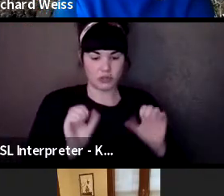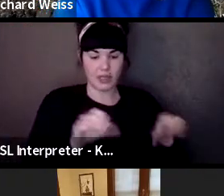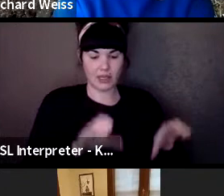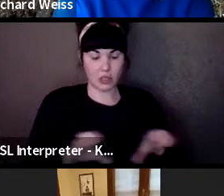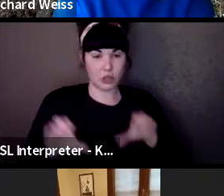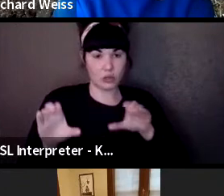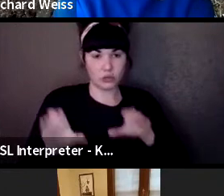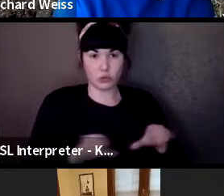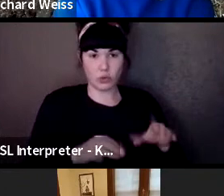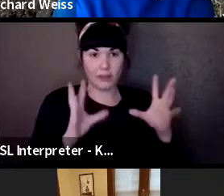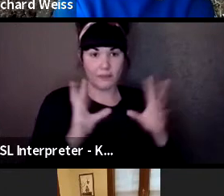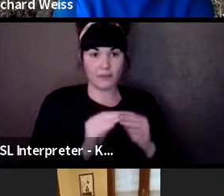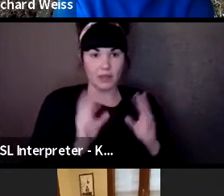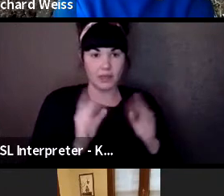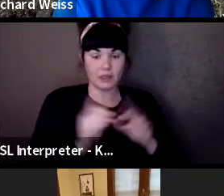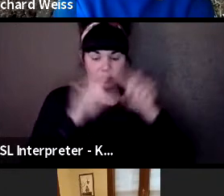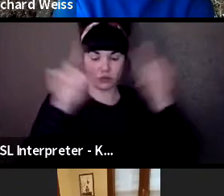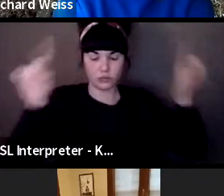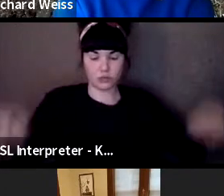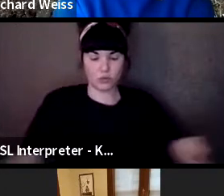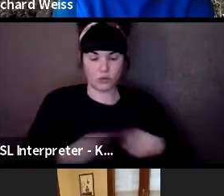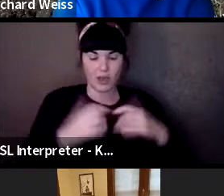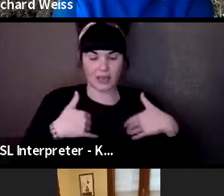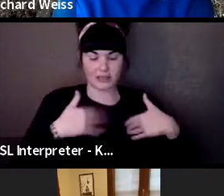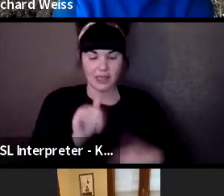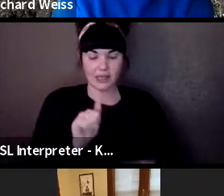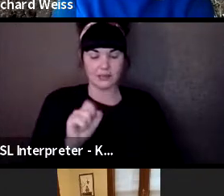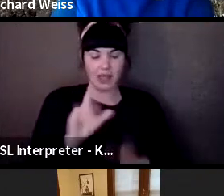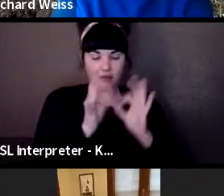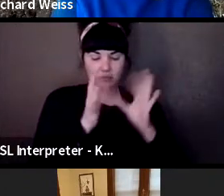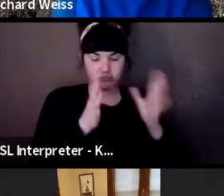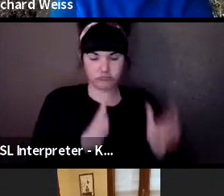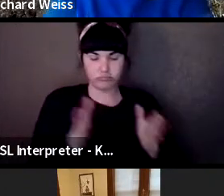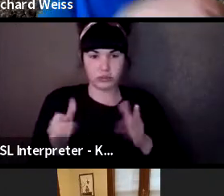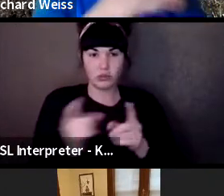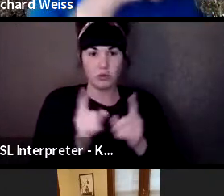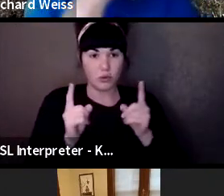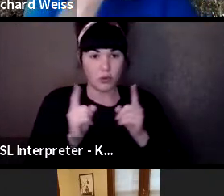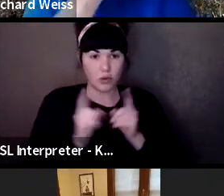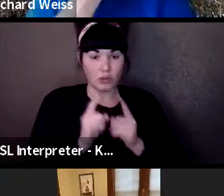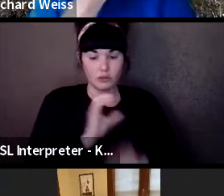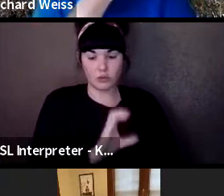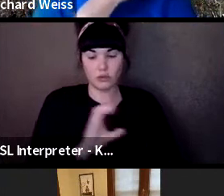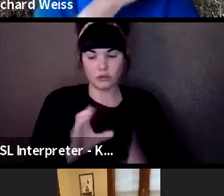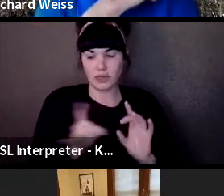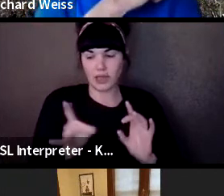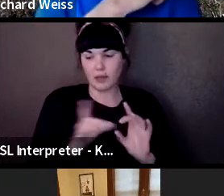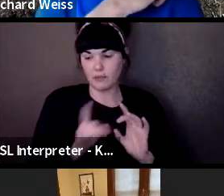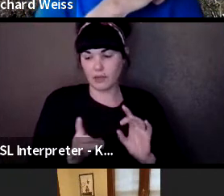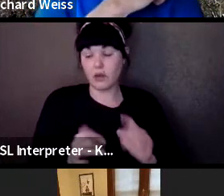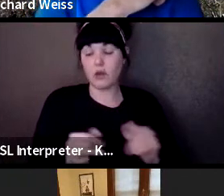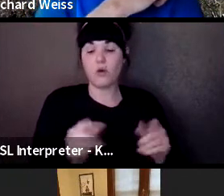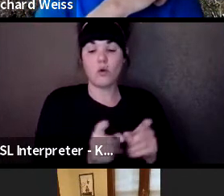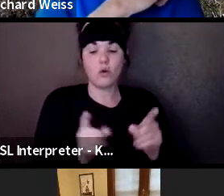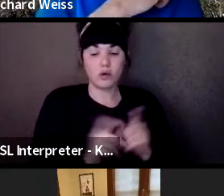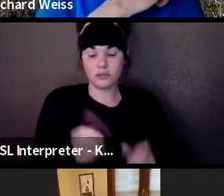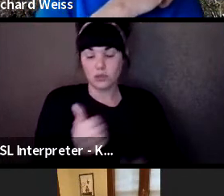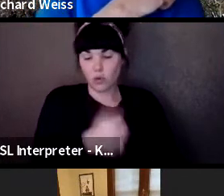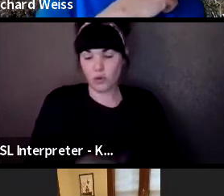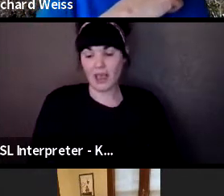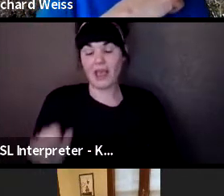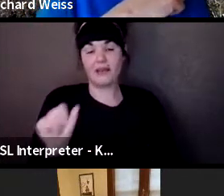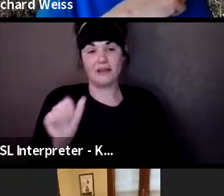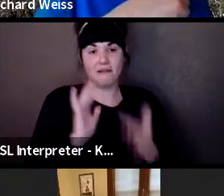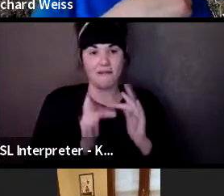ASL translators as well as closed captioning. It will also display any virtually attending commissioners, as well as virtual